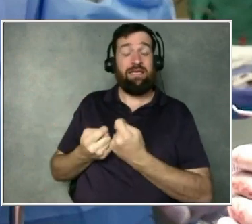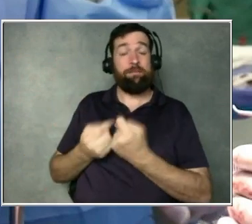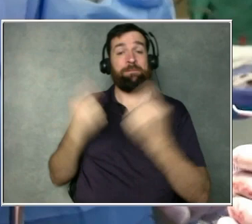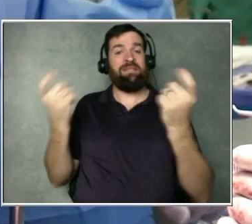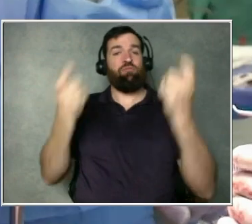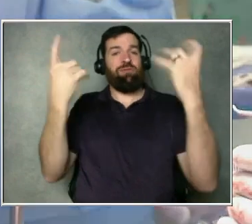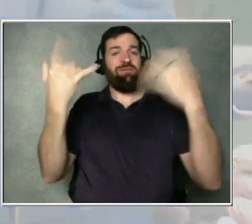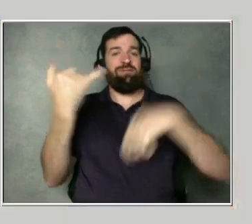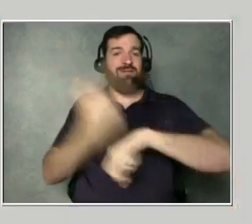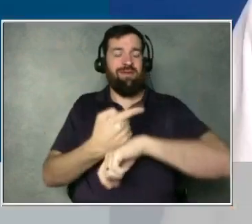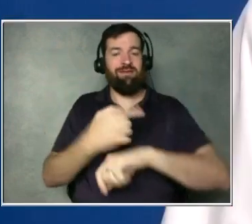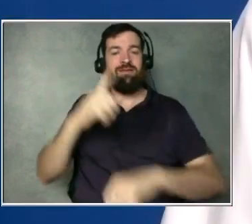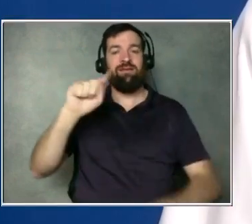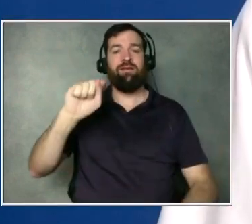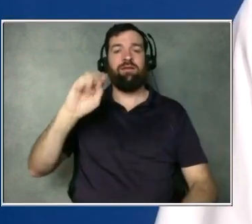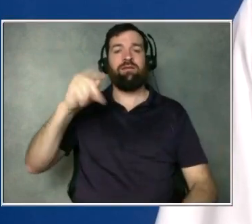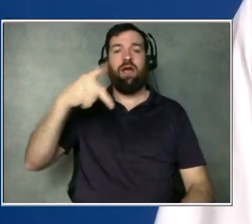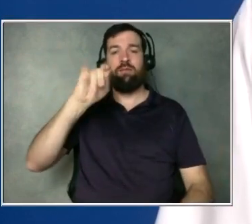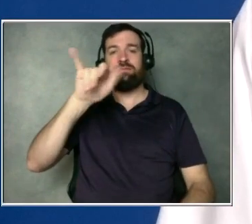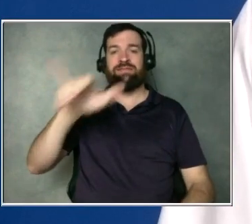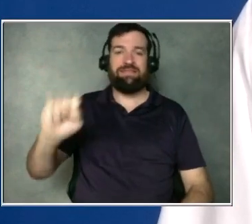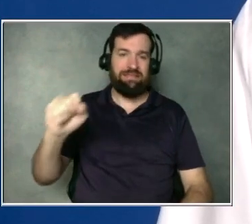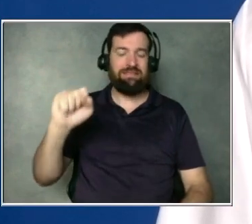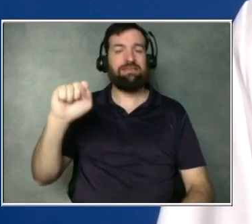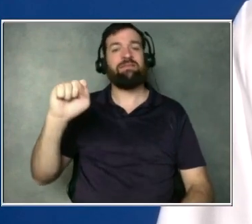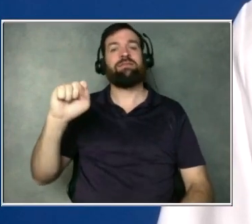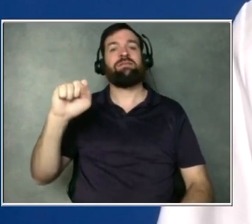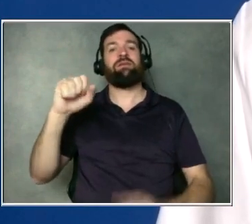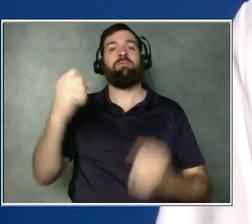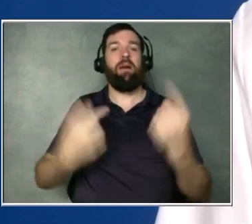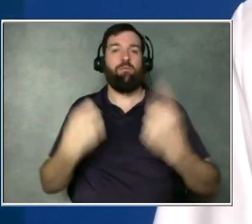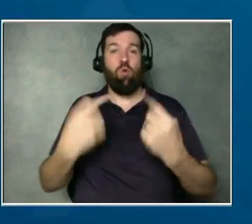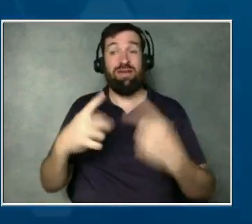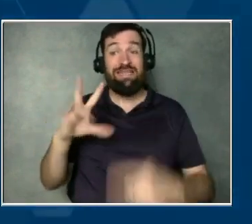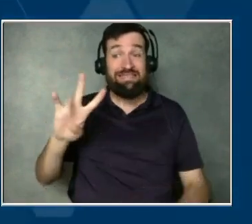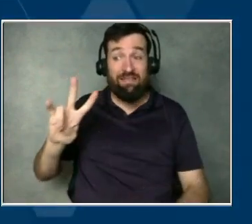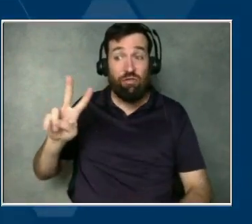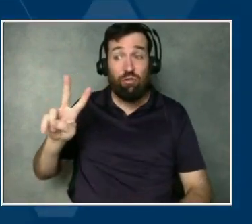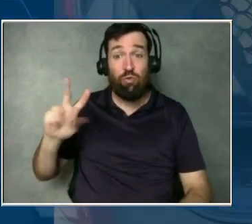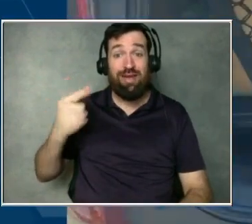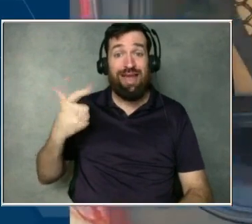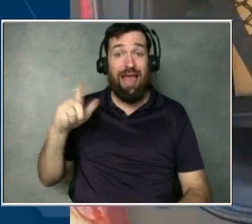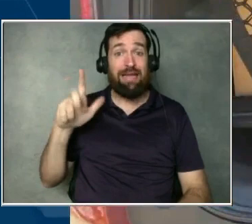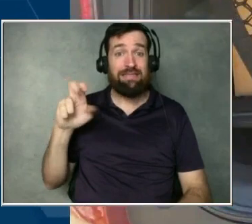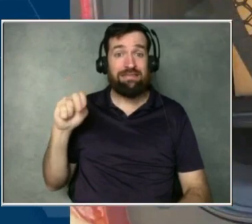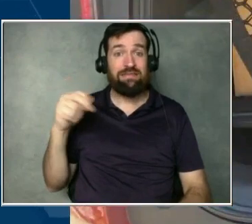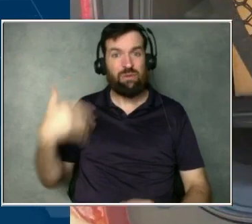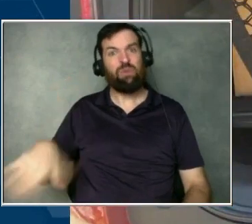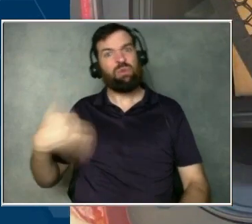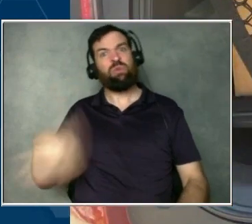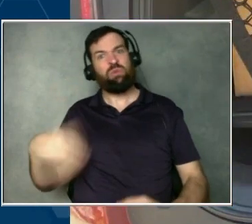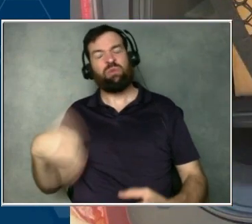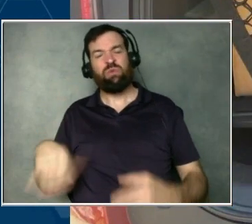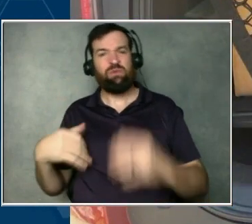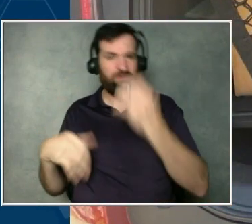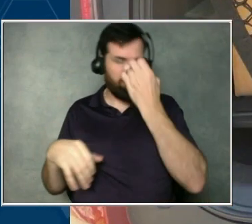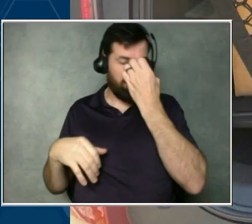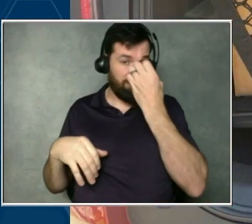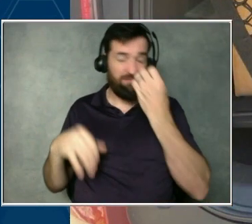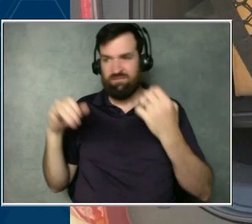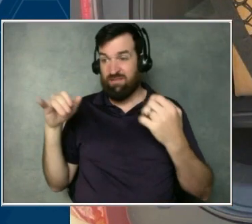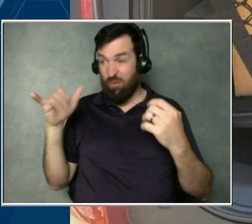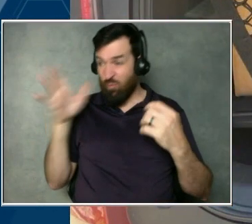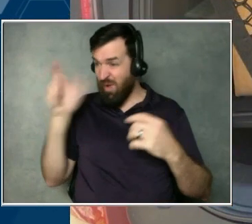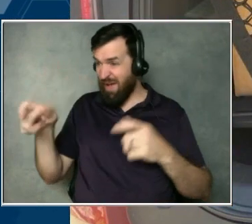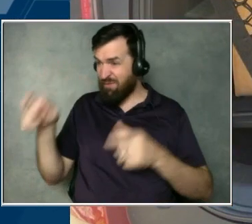Topsy's popcorn, 72 gallons of it apparently. Holy cow. Yeah, so they'll have fun. It's been. Are we going to have to do a transplant somebody after that? Because